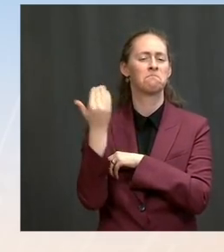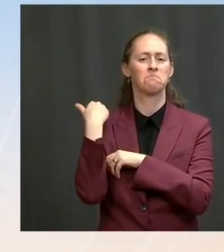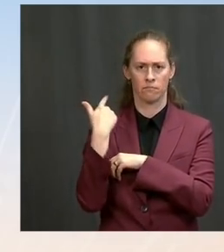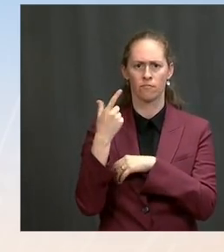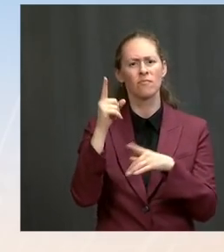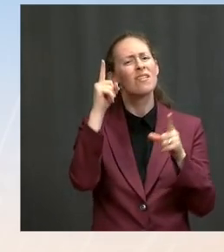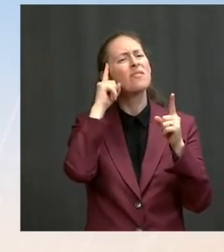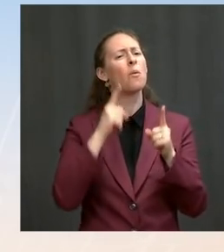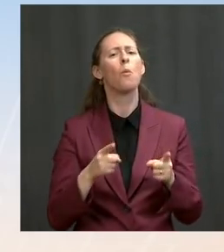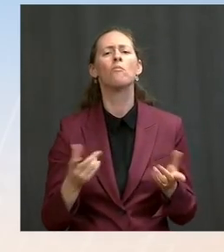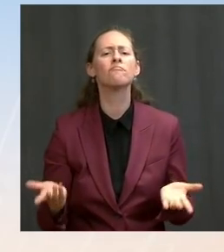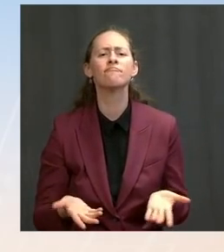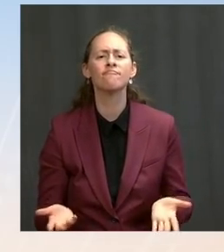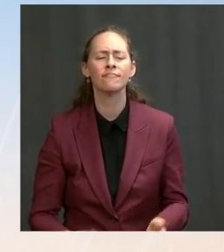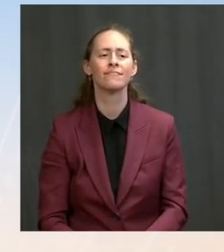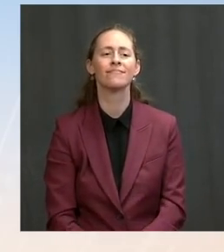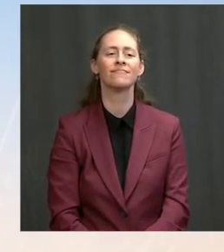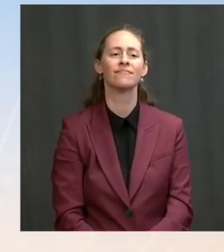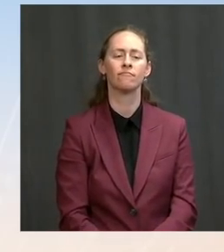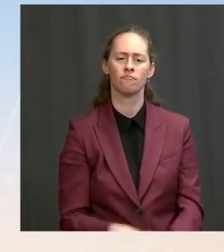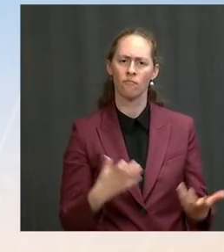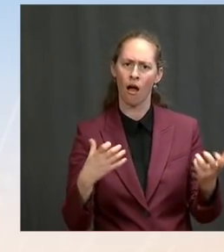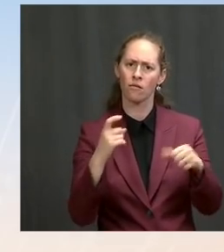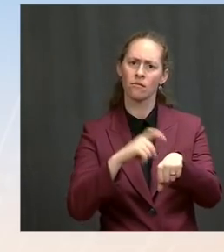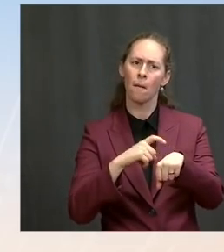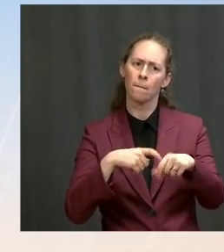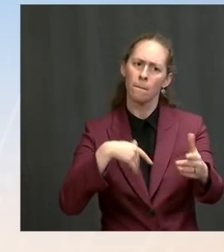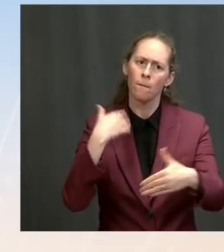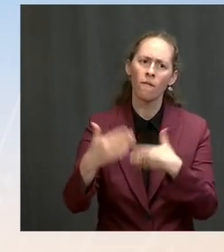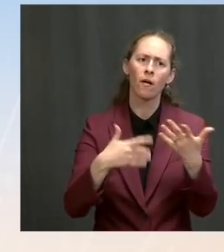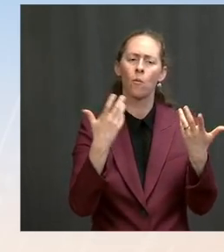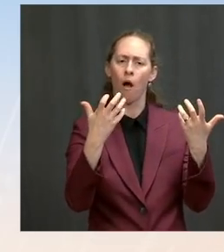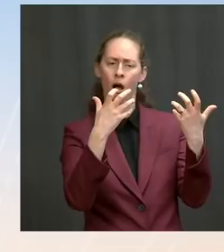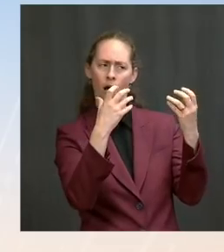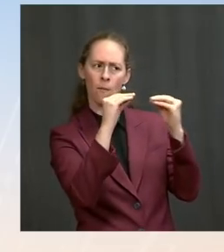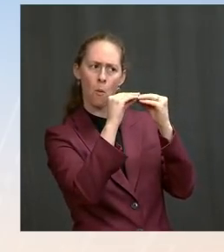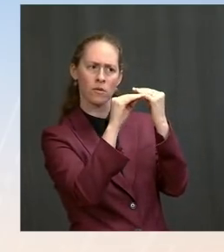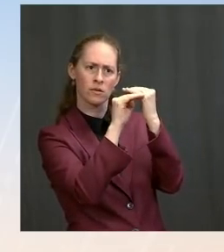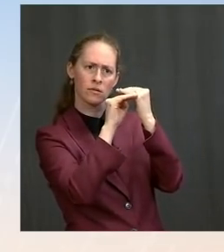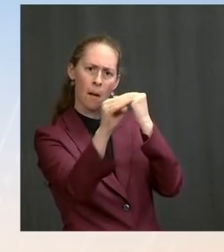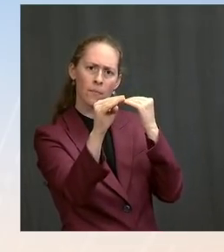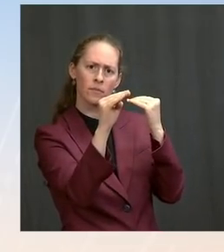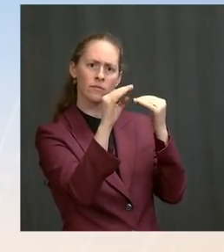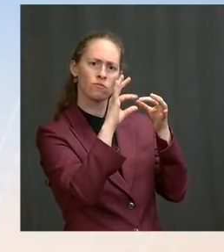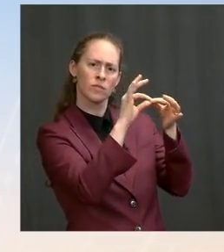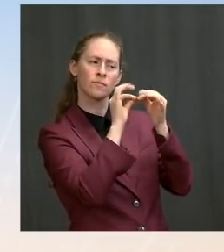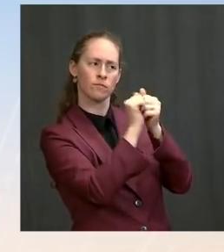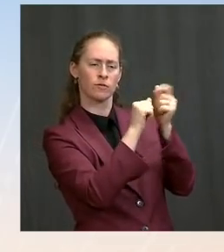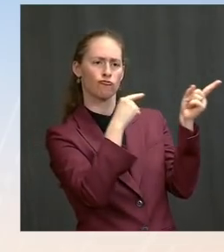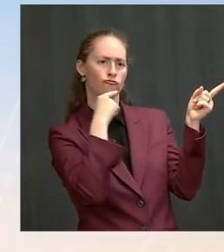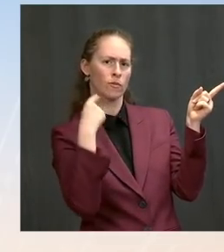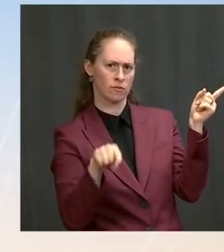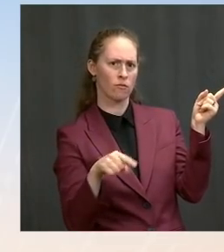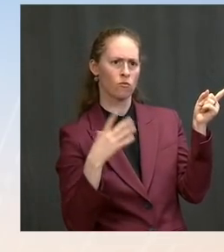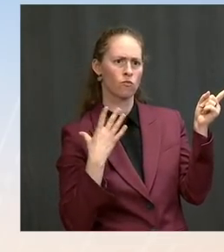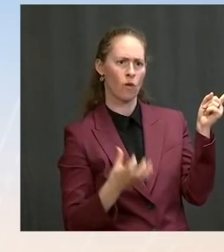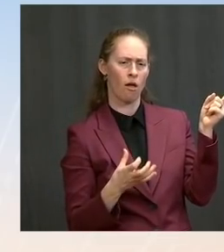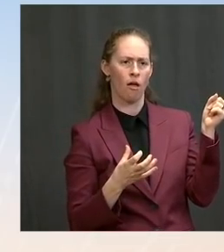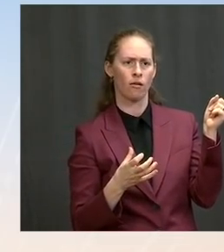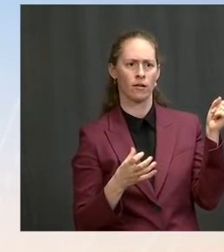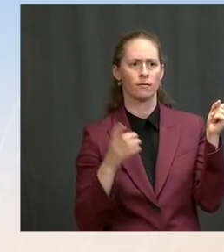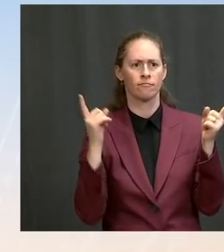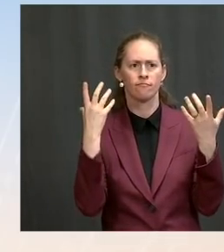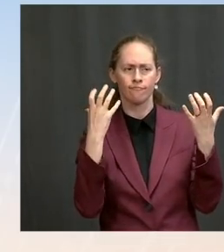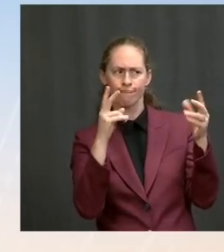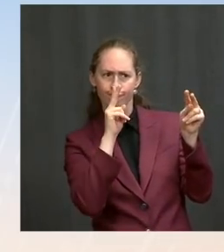our objective, is certainly to move forward on a more predictable and stable relationship with Russia. He announced a number of forward-looking actions